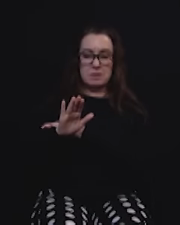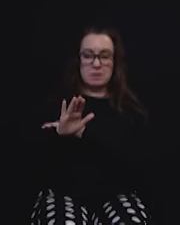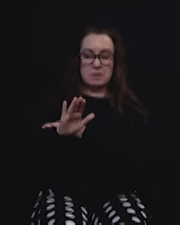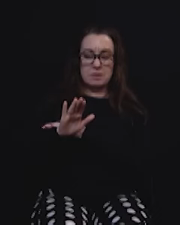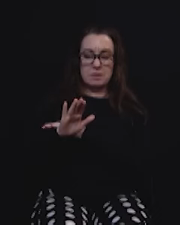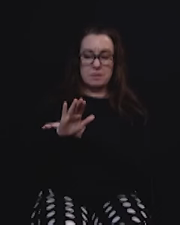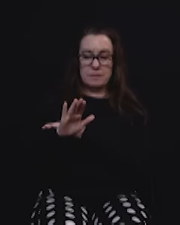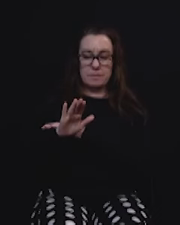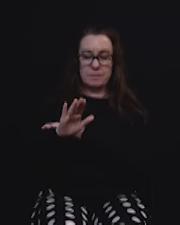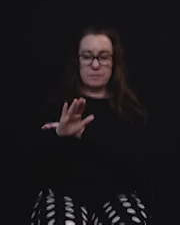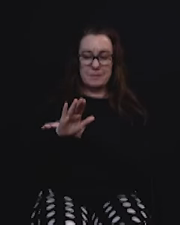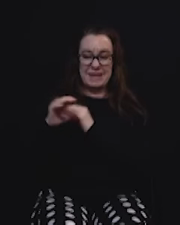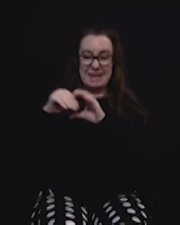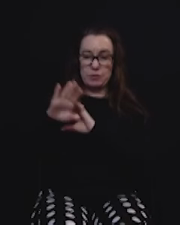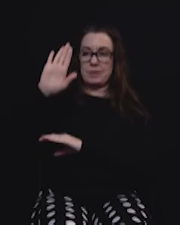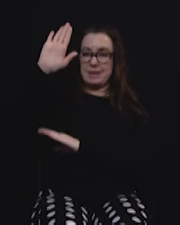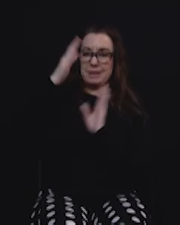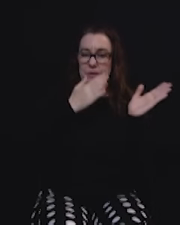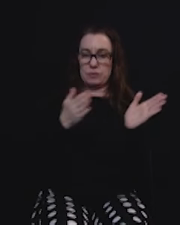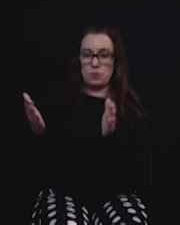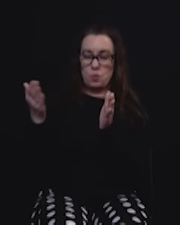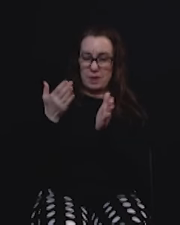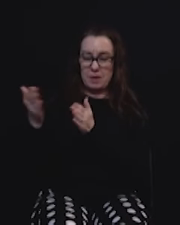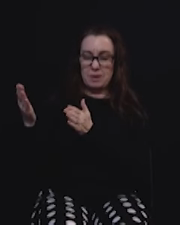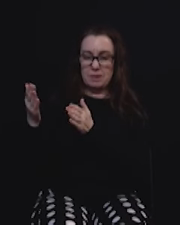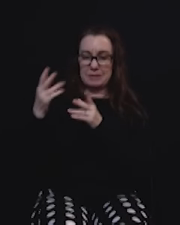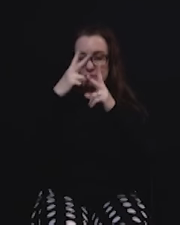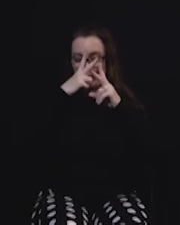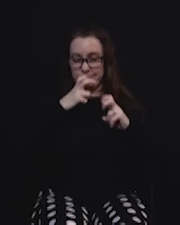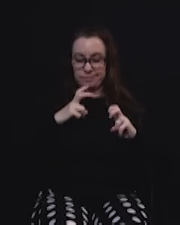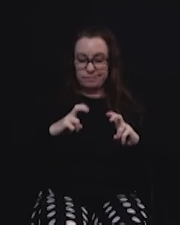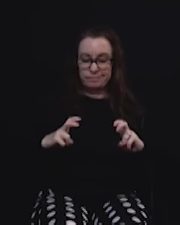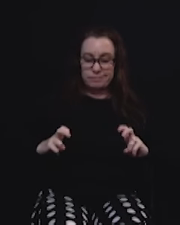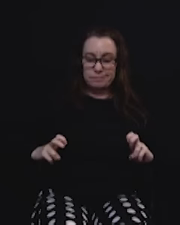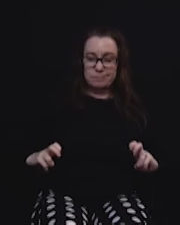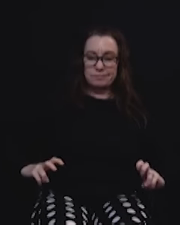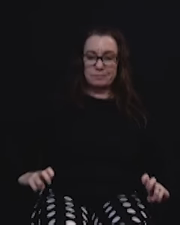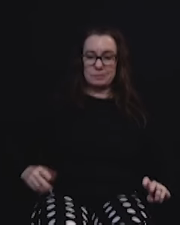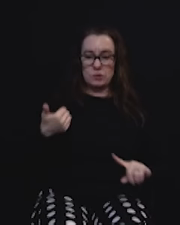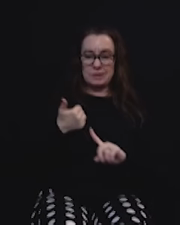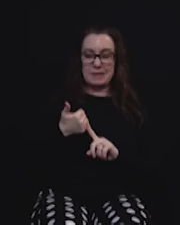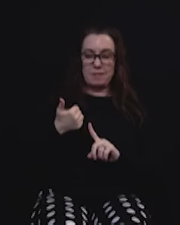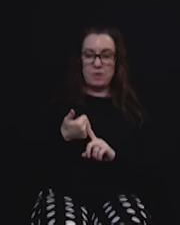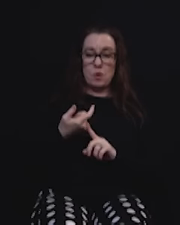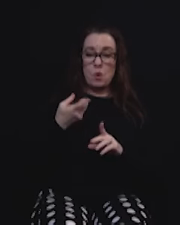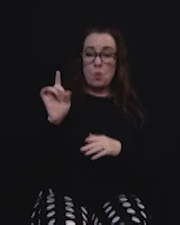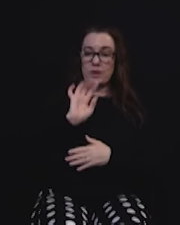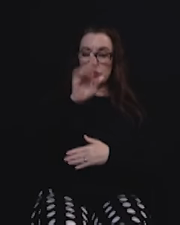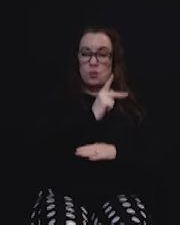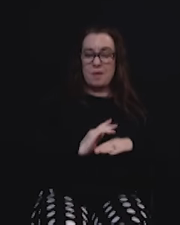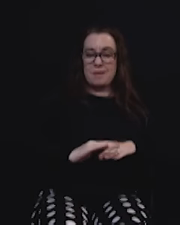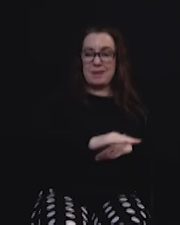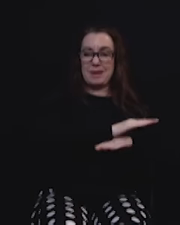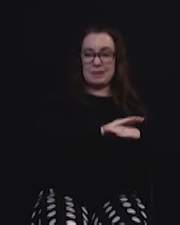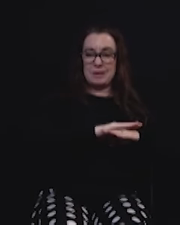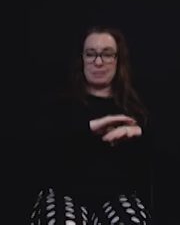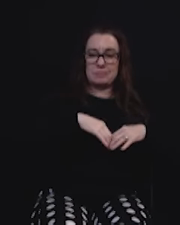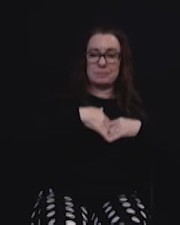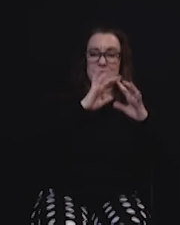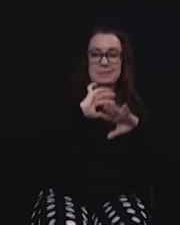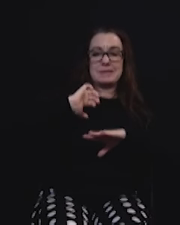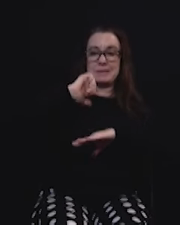into his way? Where is your kingdom standing